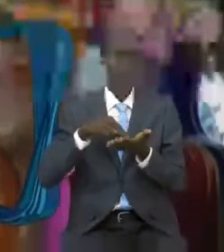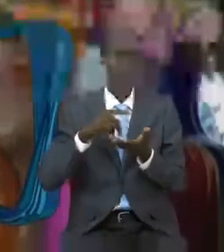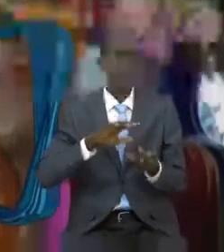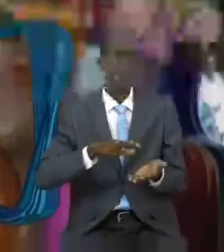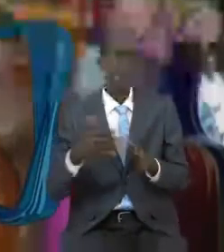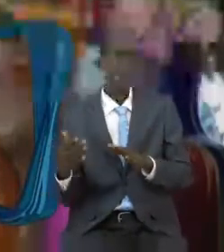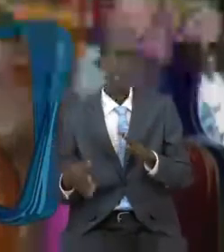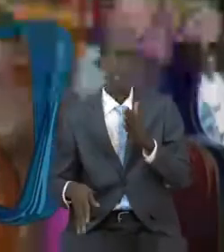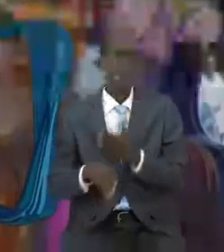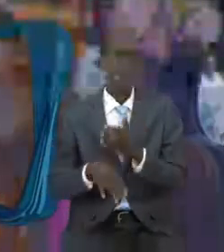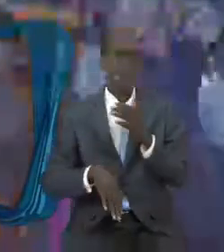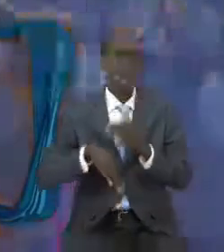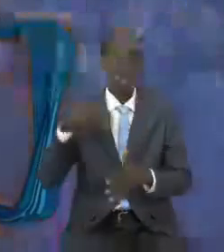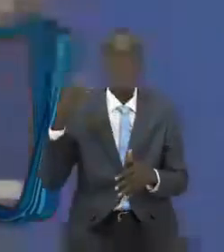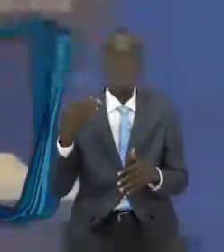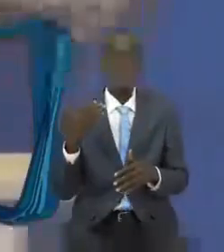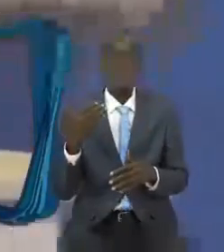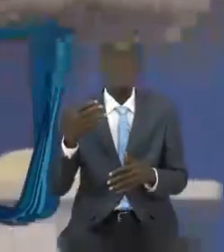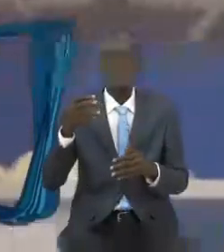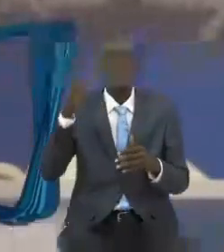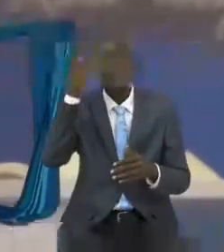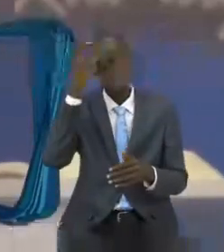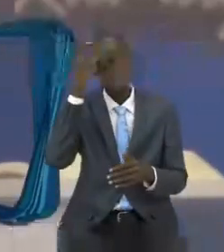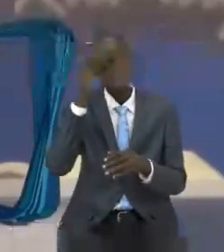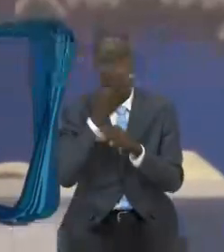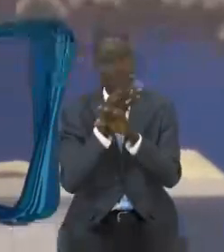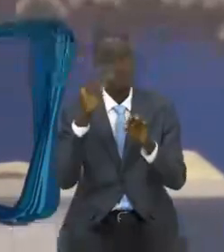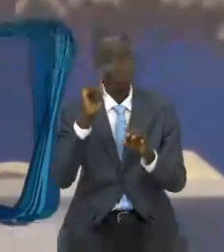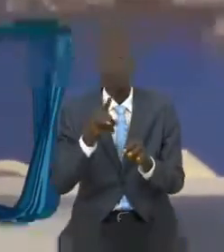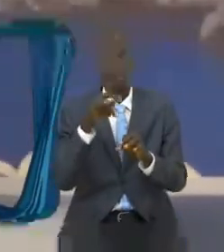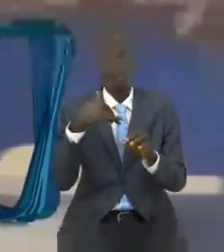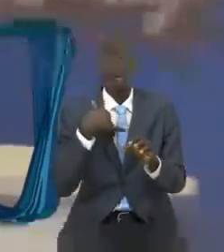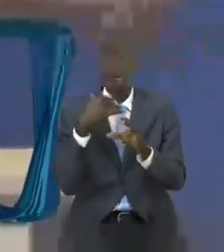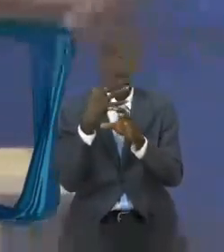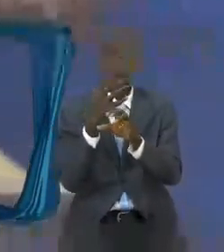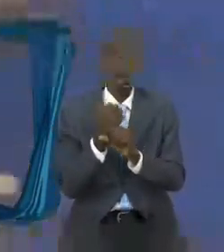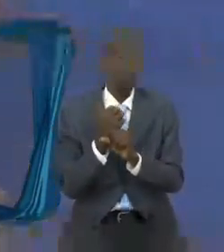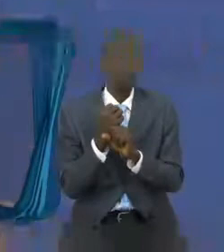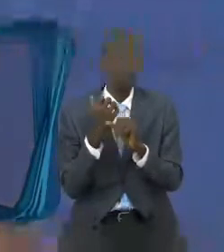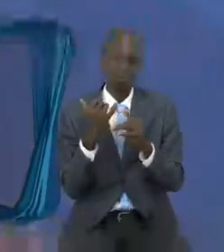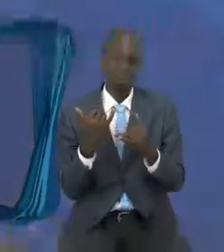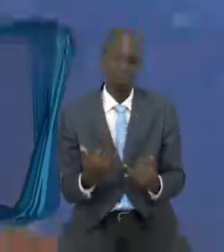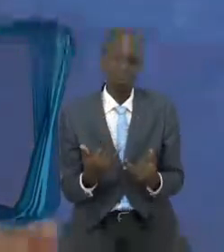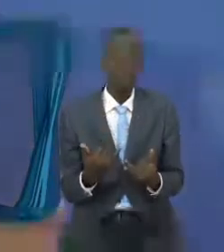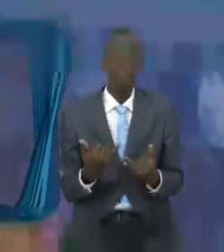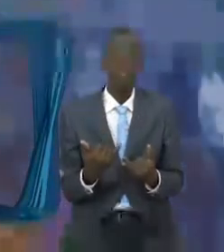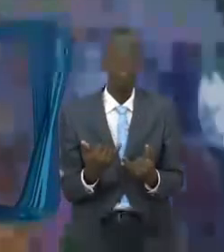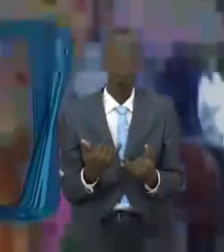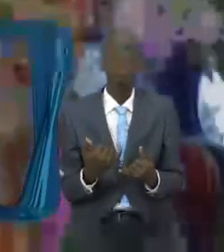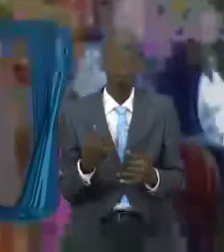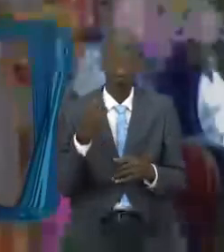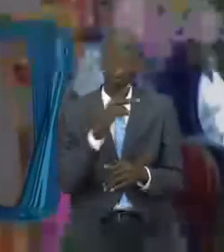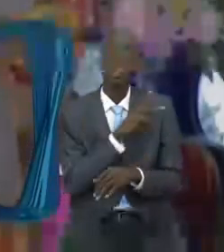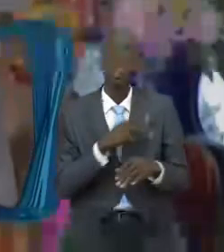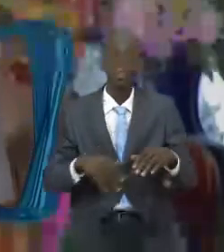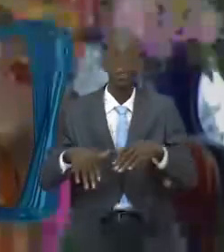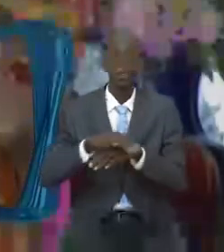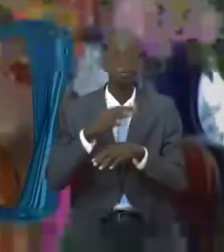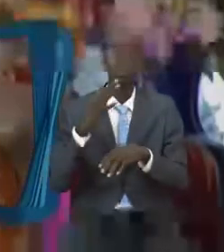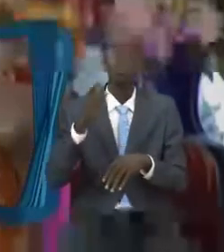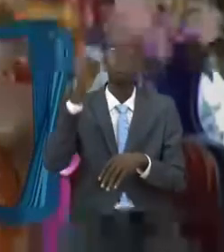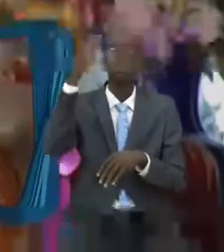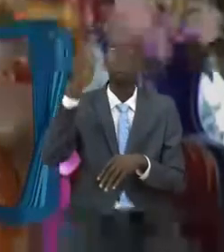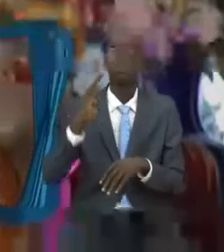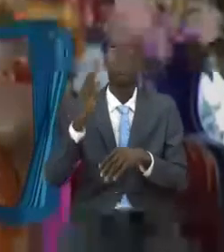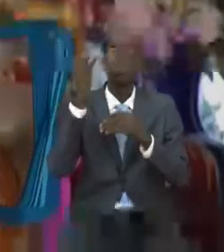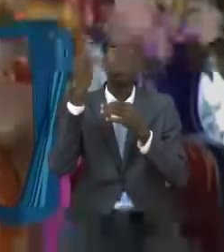freely. Ye have received. Now, the kingdom of God, the kingdom of heaven, the coming kingdom, the